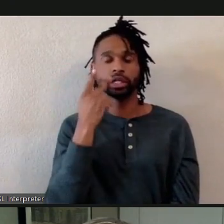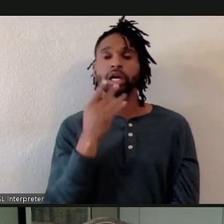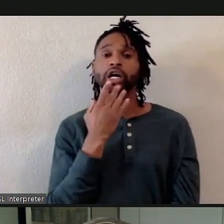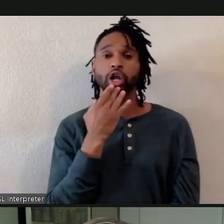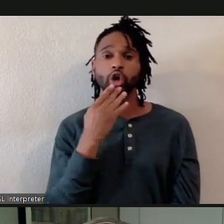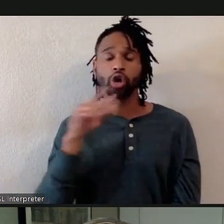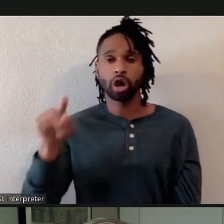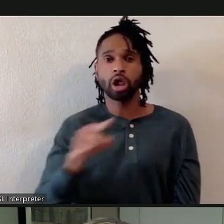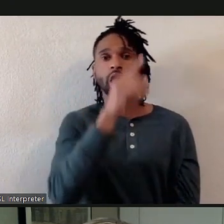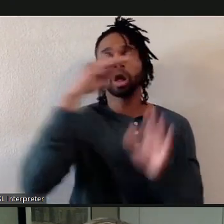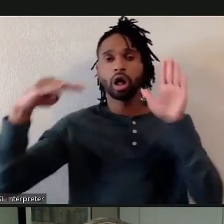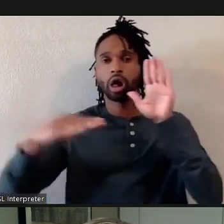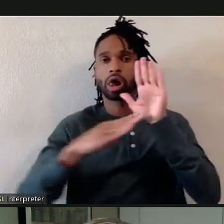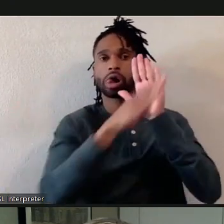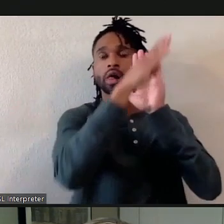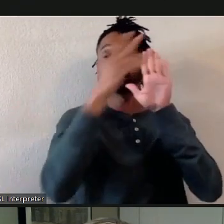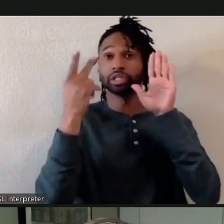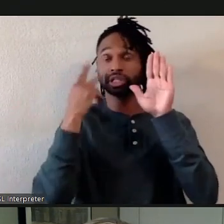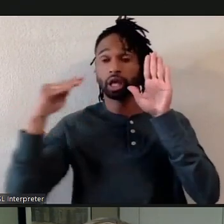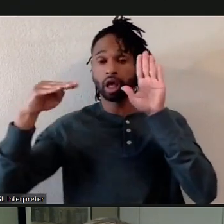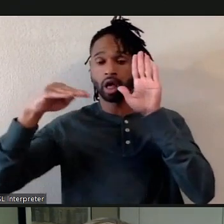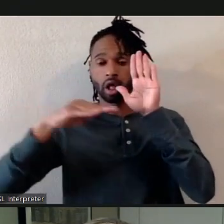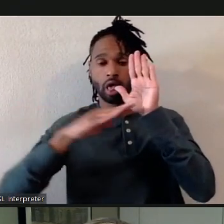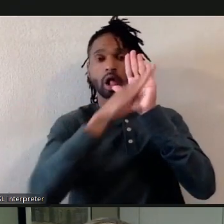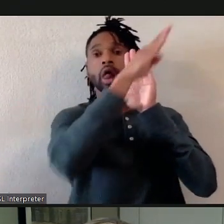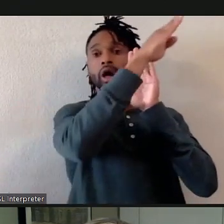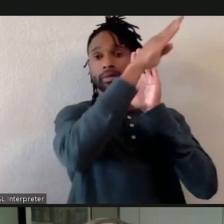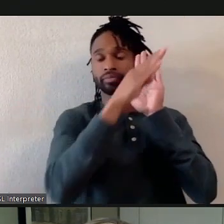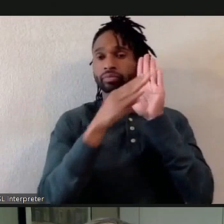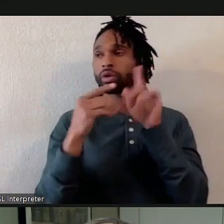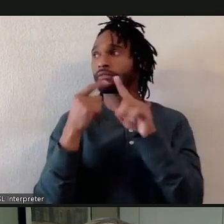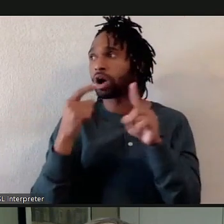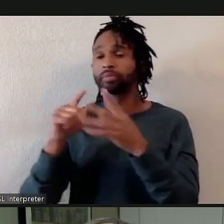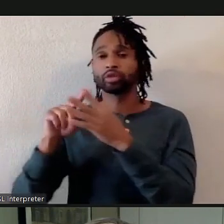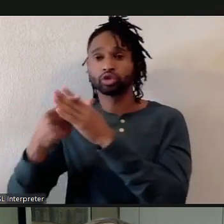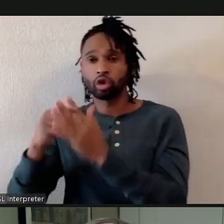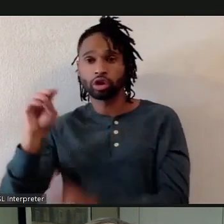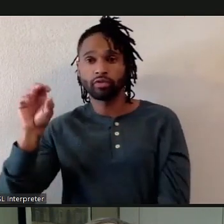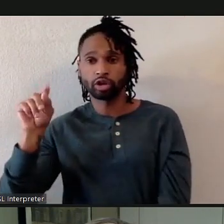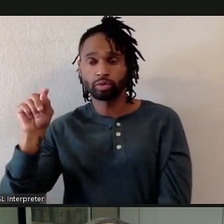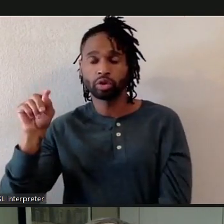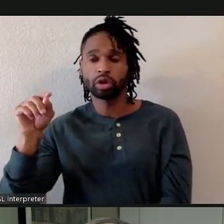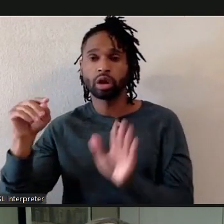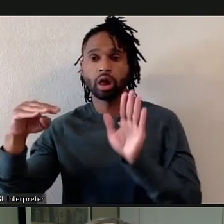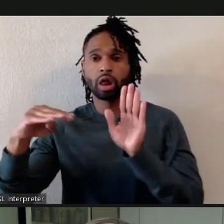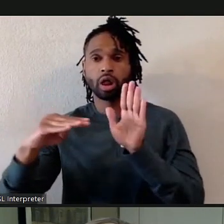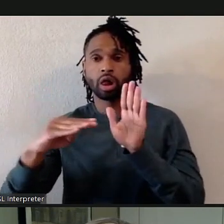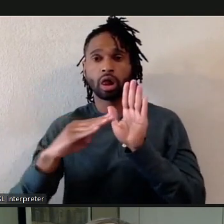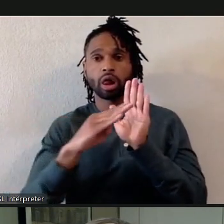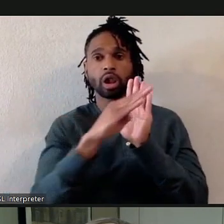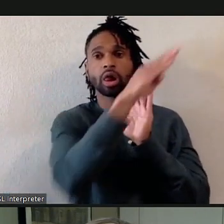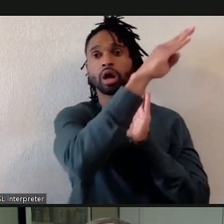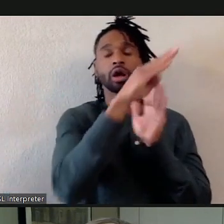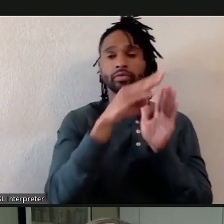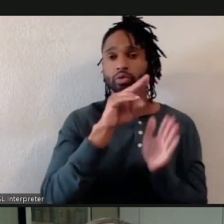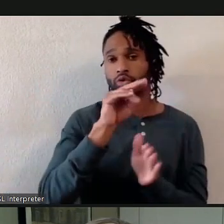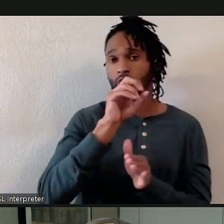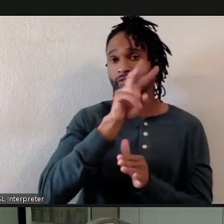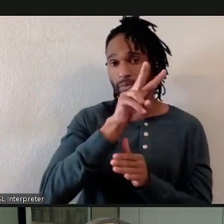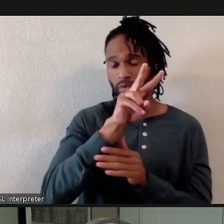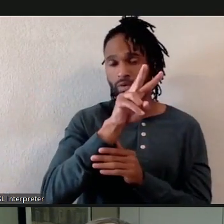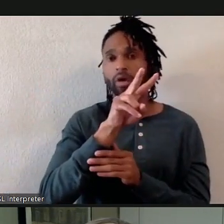curves getting steeper and steeper as we go from the start of October through November.